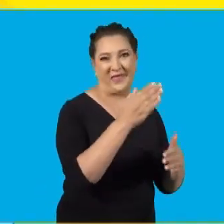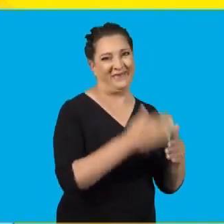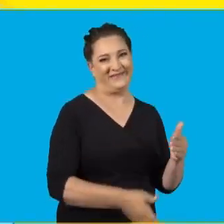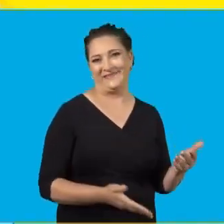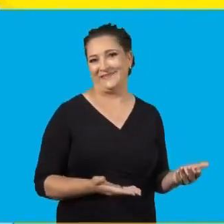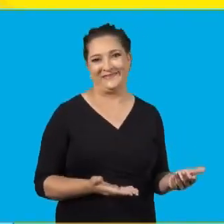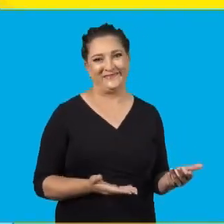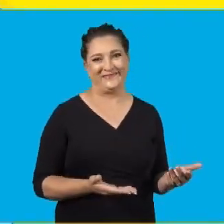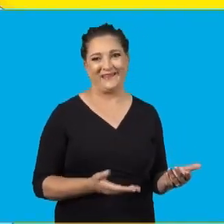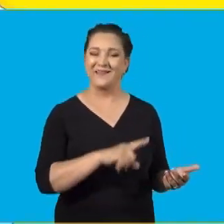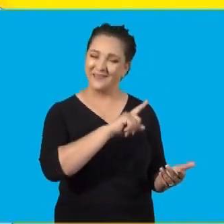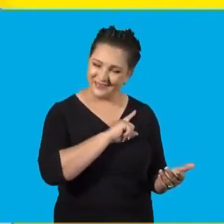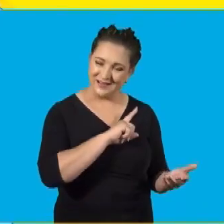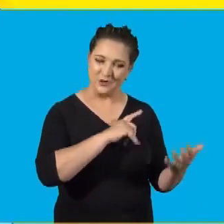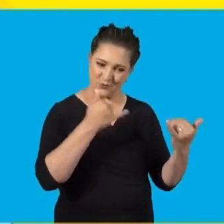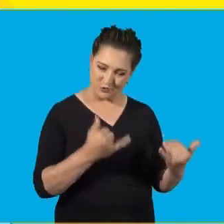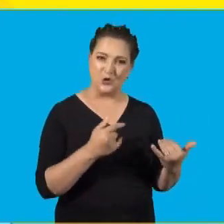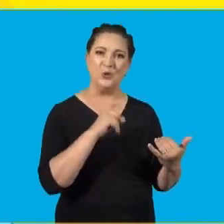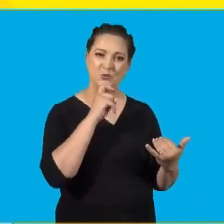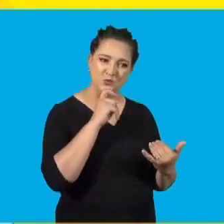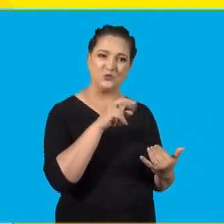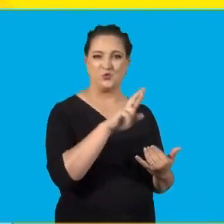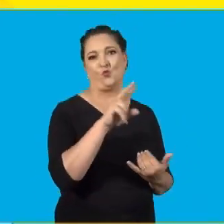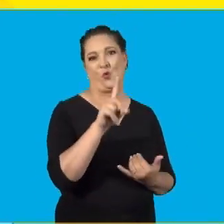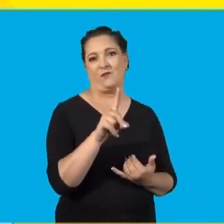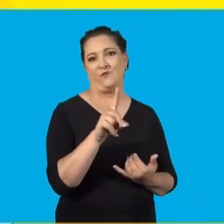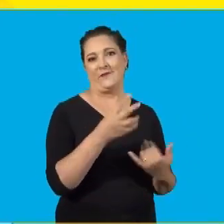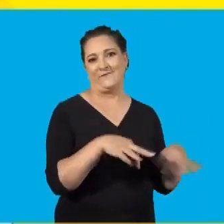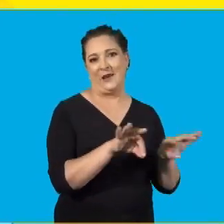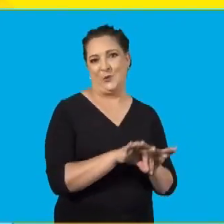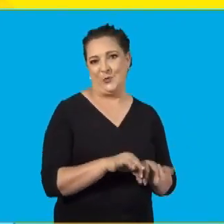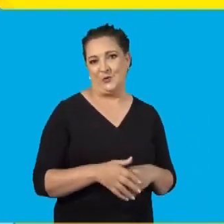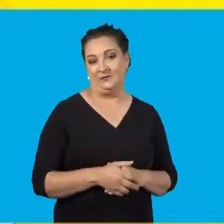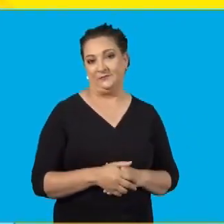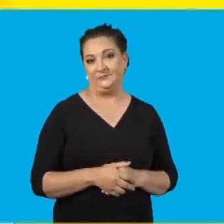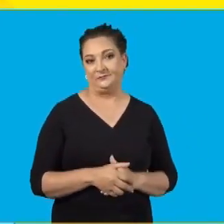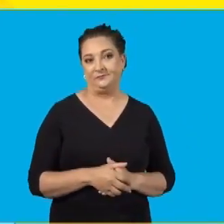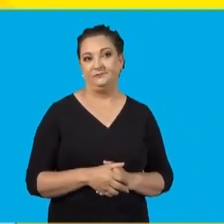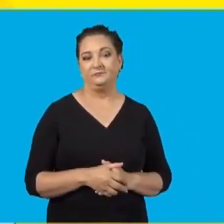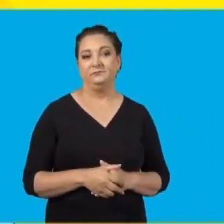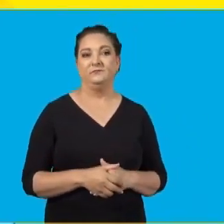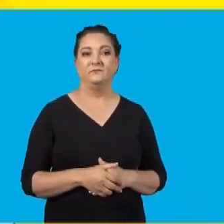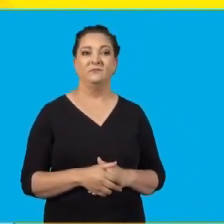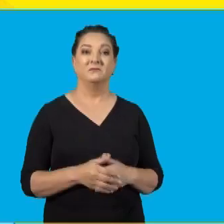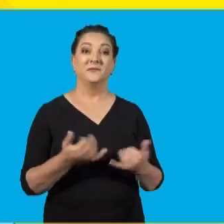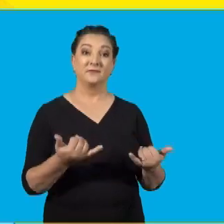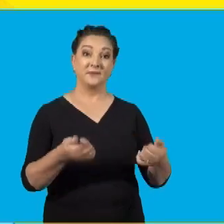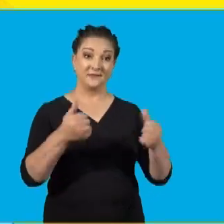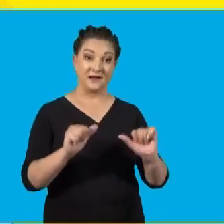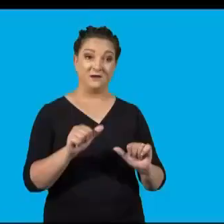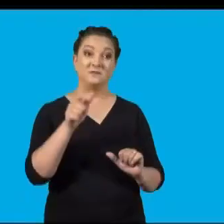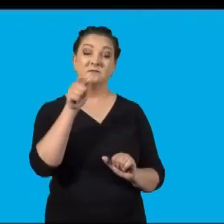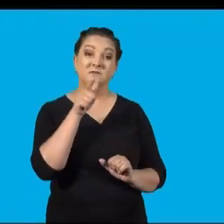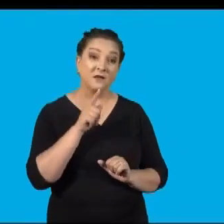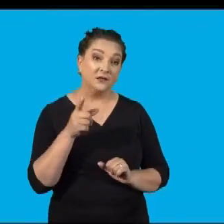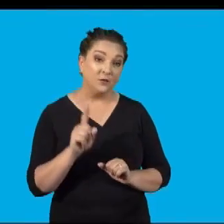So I need to apply now the 1 rand residual value. So when I am doing that, then I